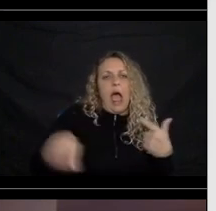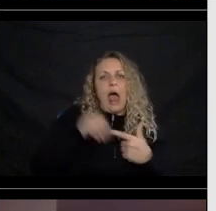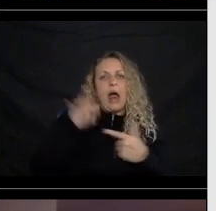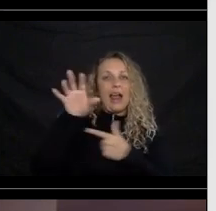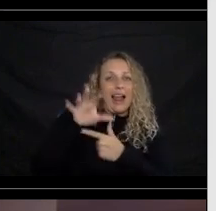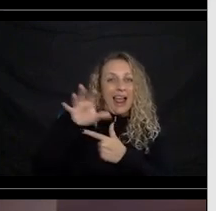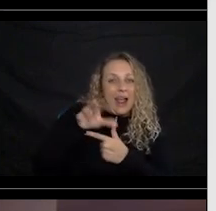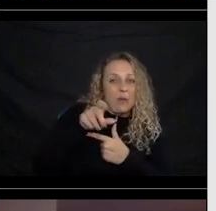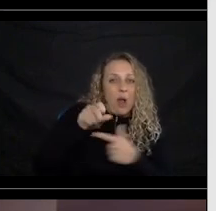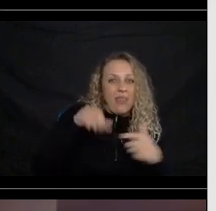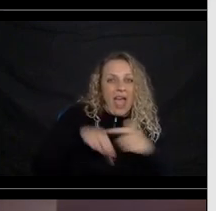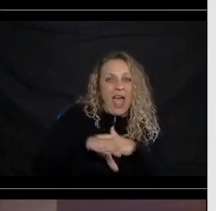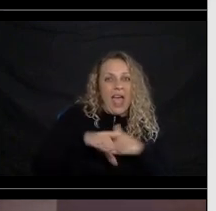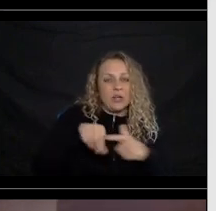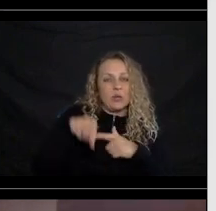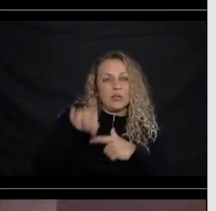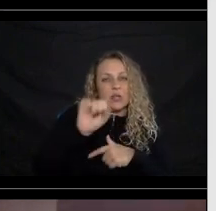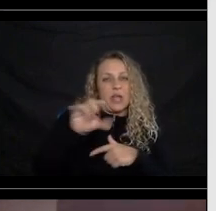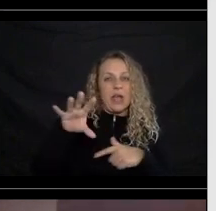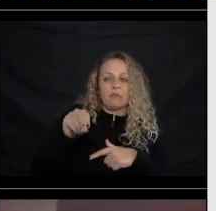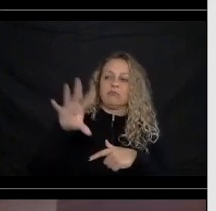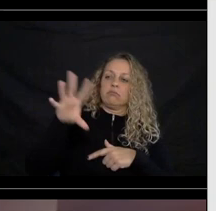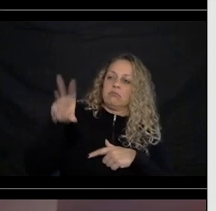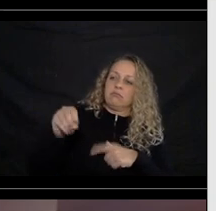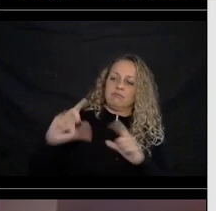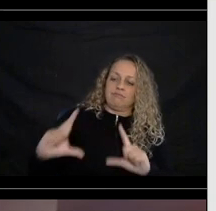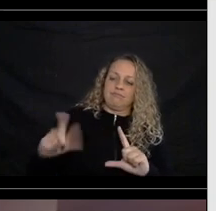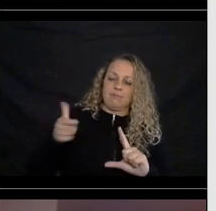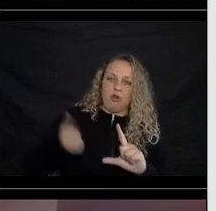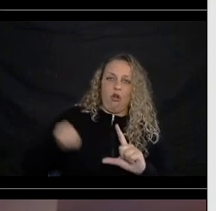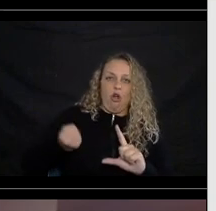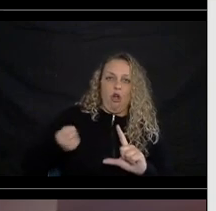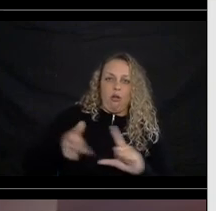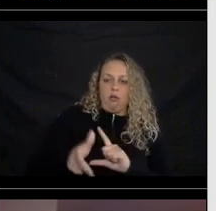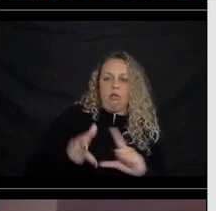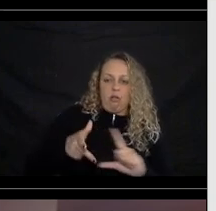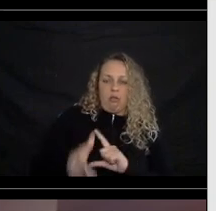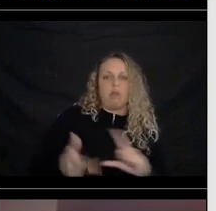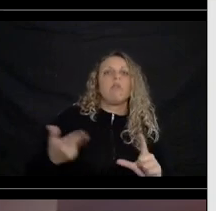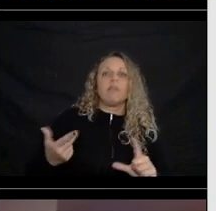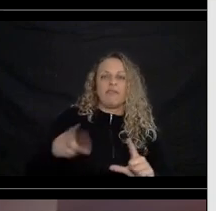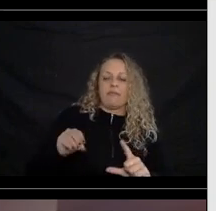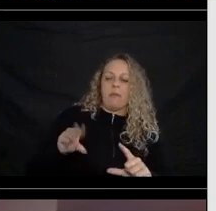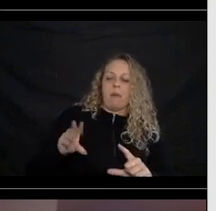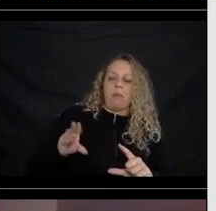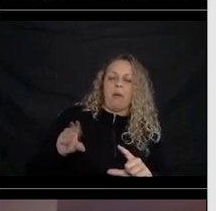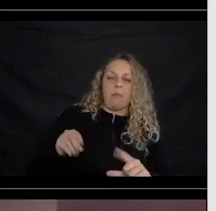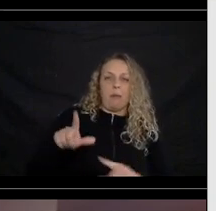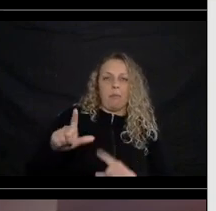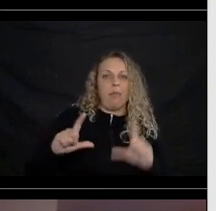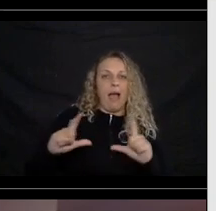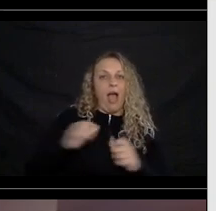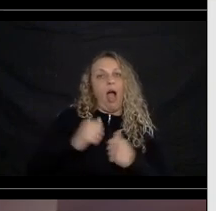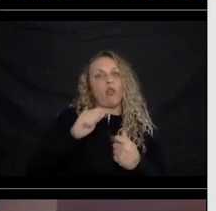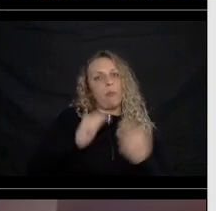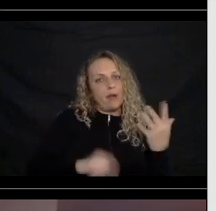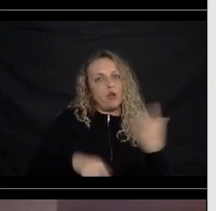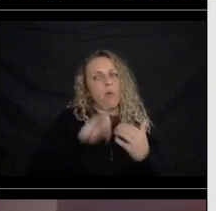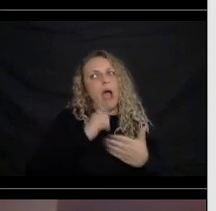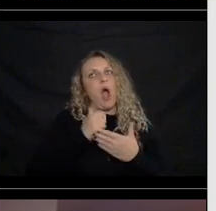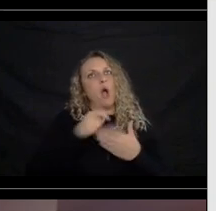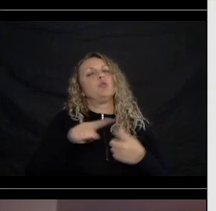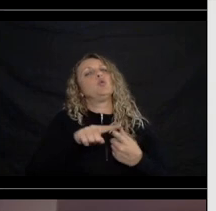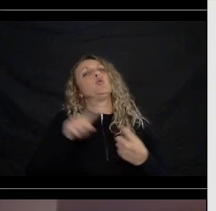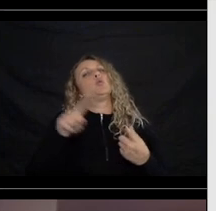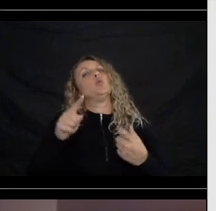at the entrance so that they could capture the license plates coming and going, and other measures that would have helped to make